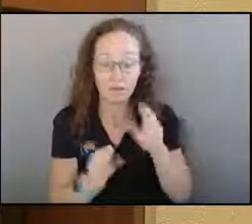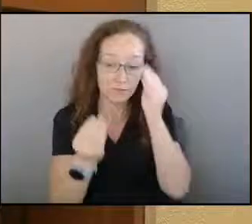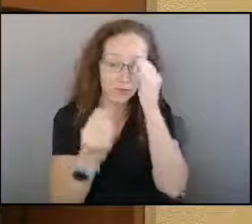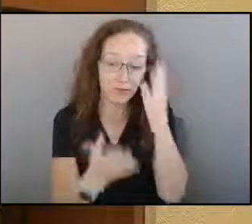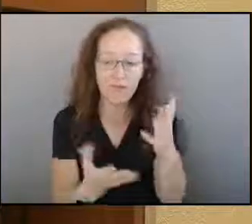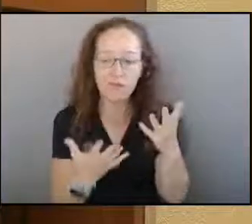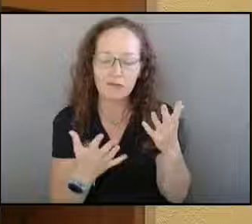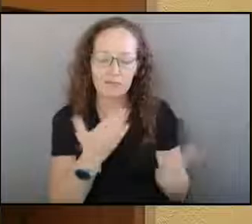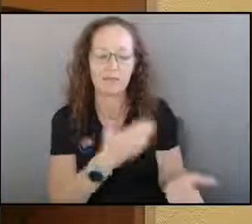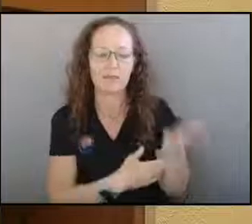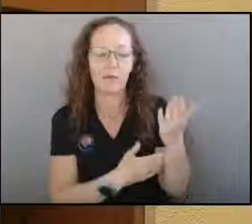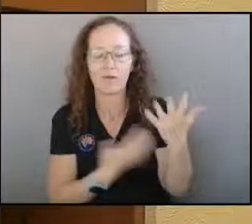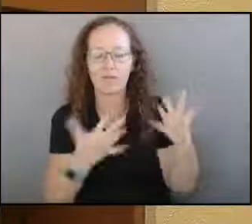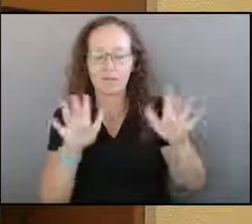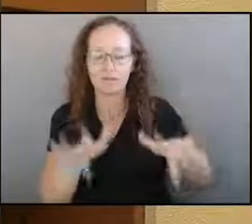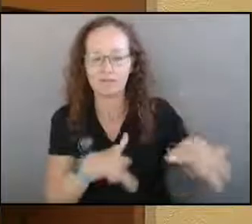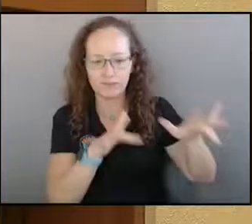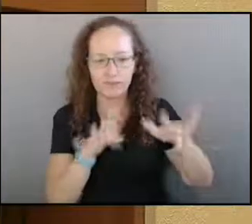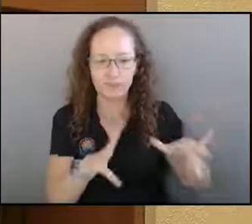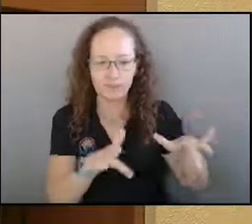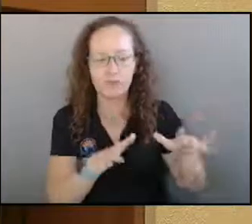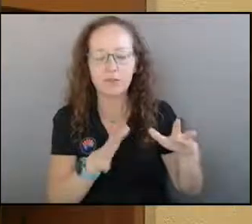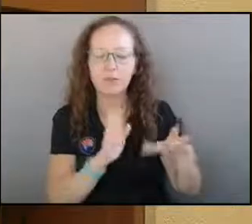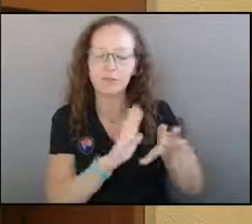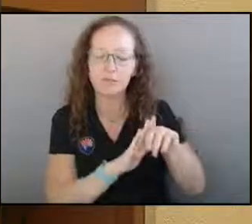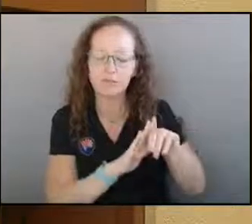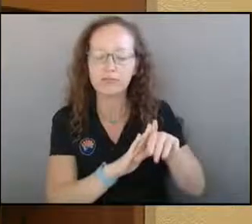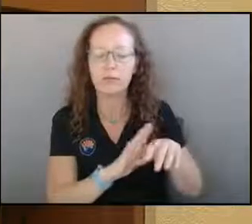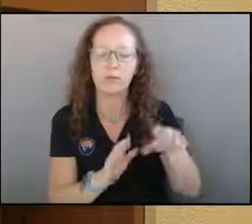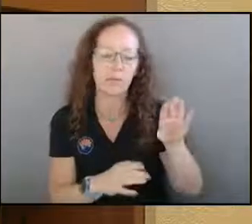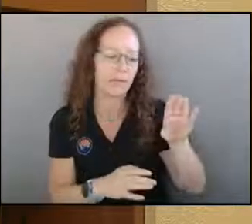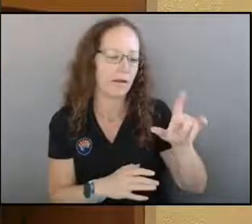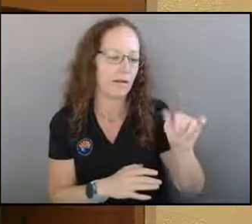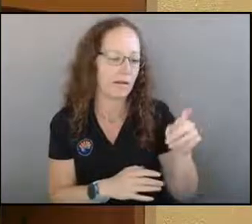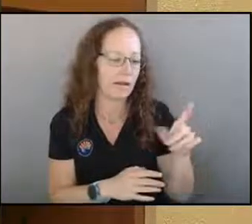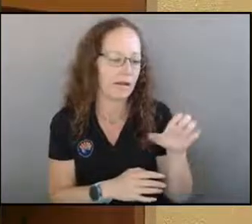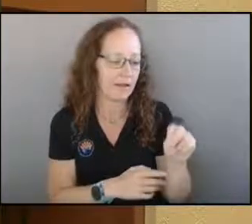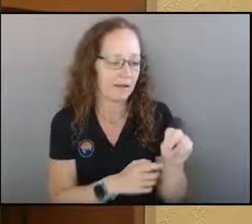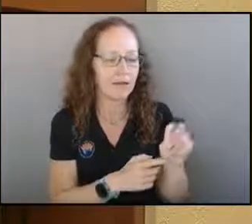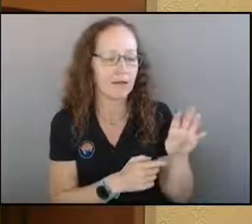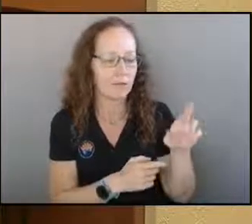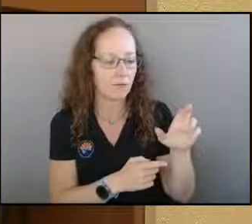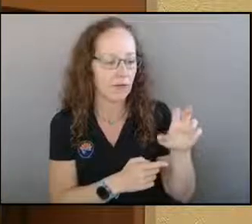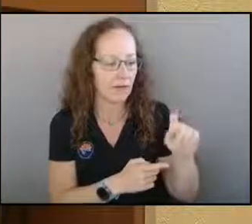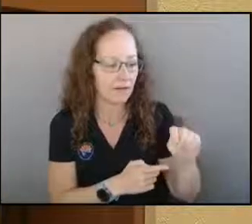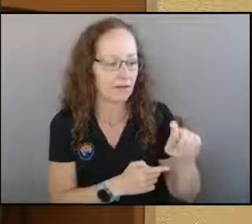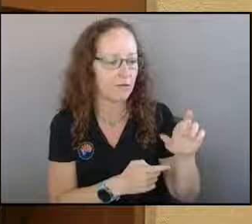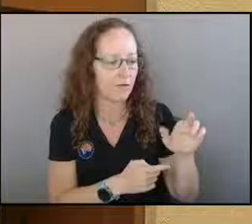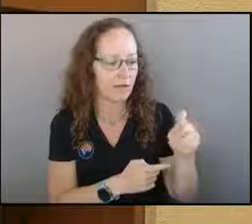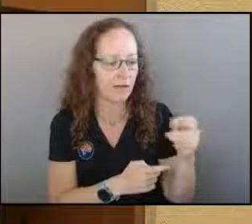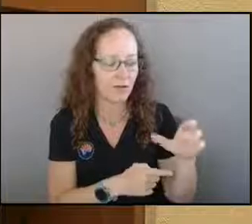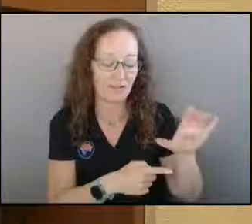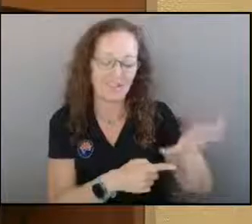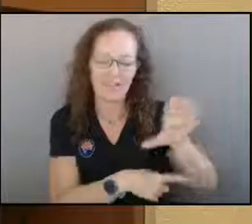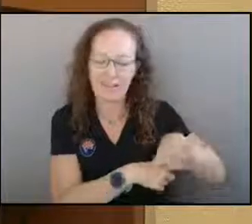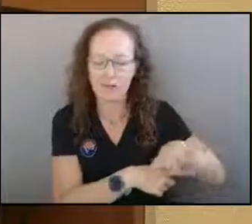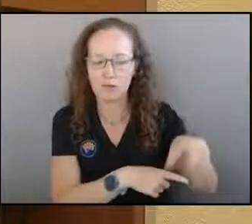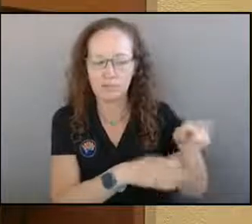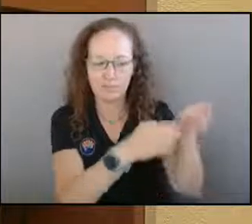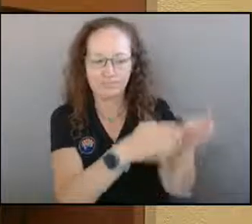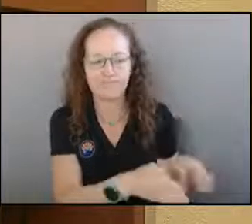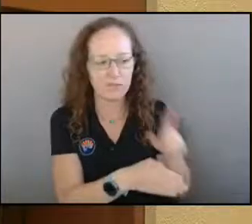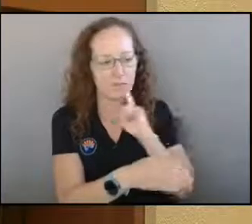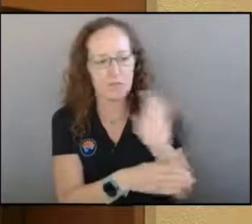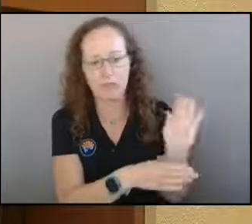earlier today by Blade and Brightrider. They're very busy this afternoon, especially with the weather, so they're not able to join us this evening. But